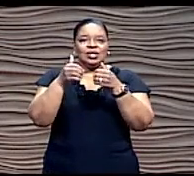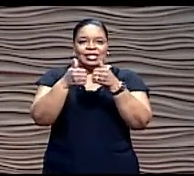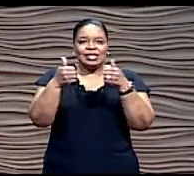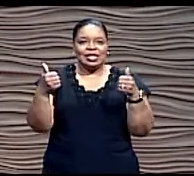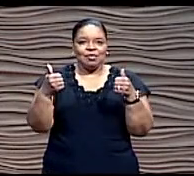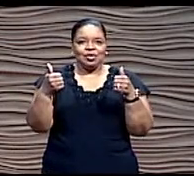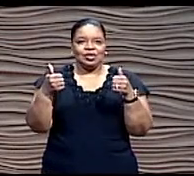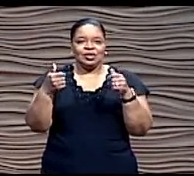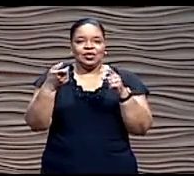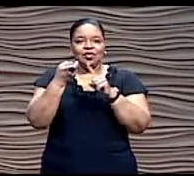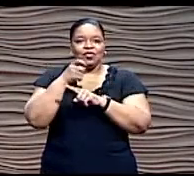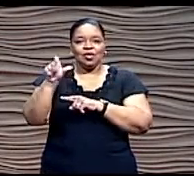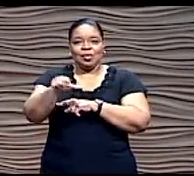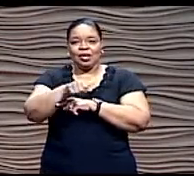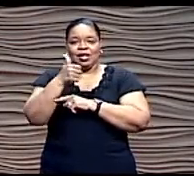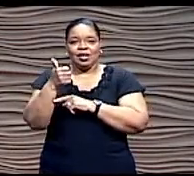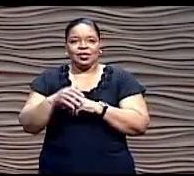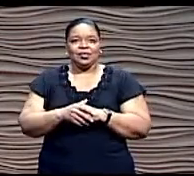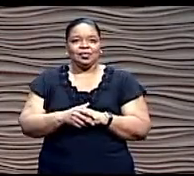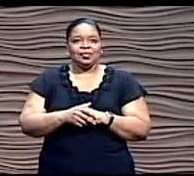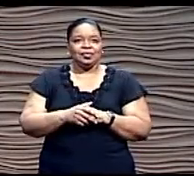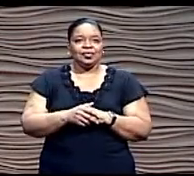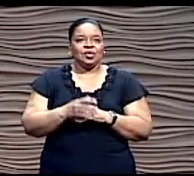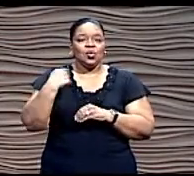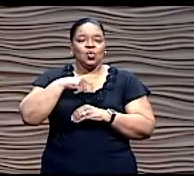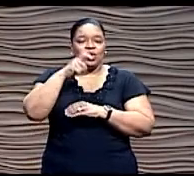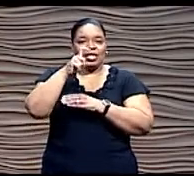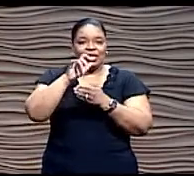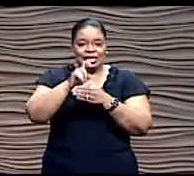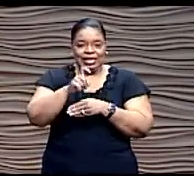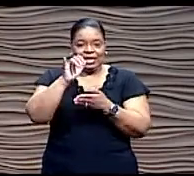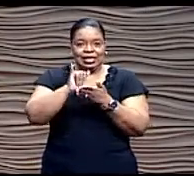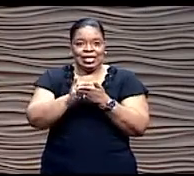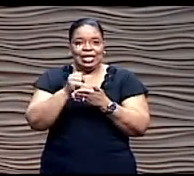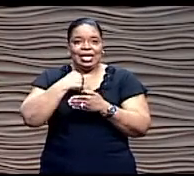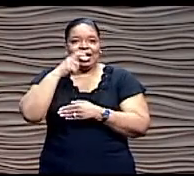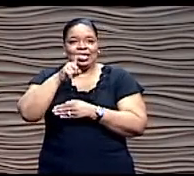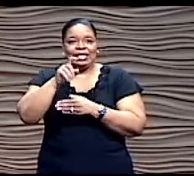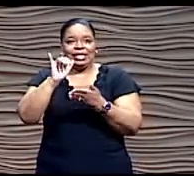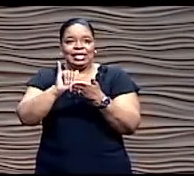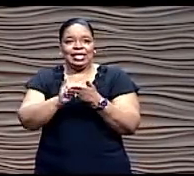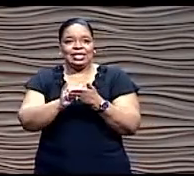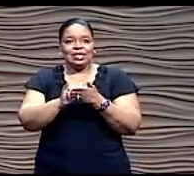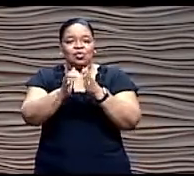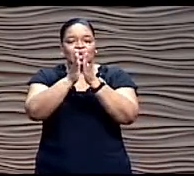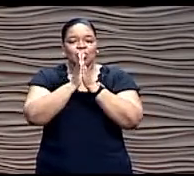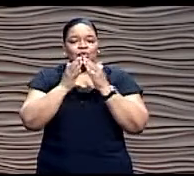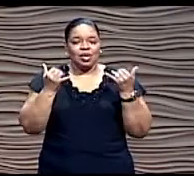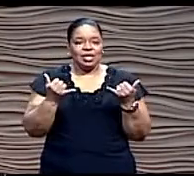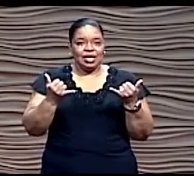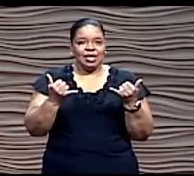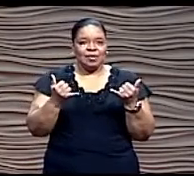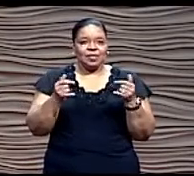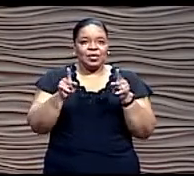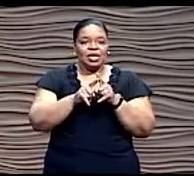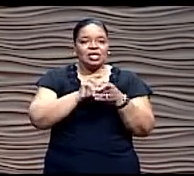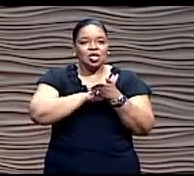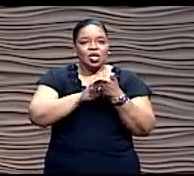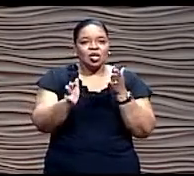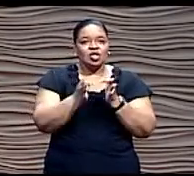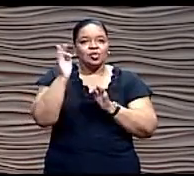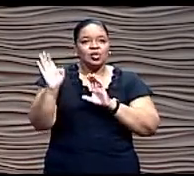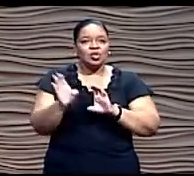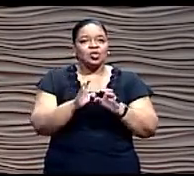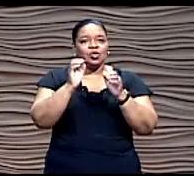People today need that. I need that. We need that. And so now we pray. As the Holy Spirit is doing his work, people